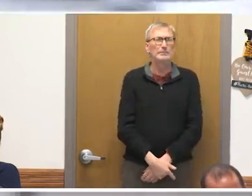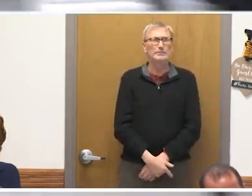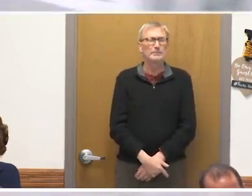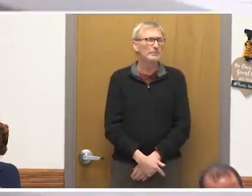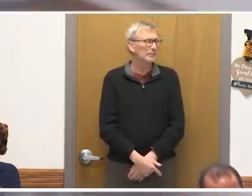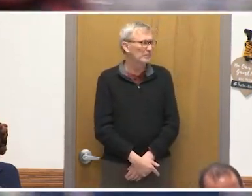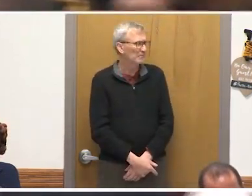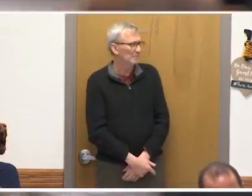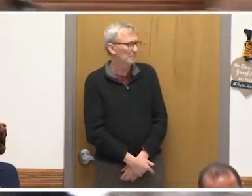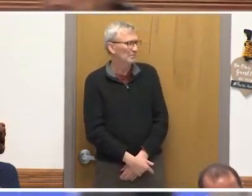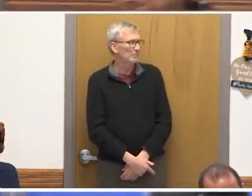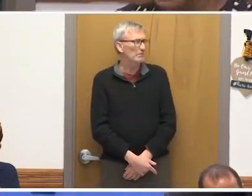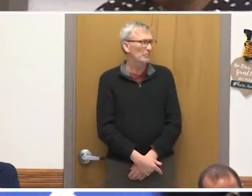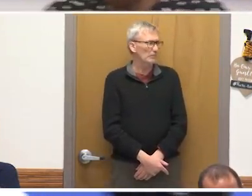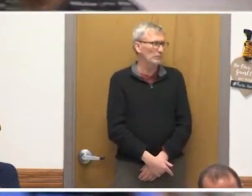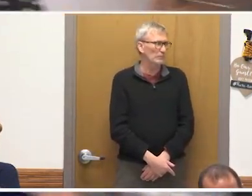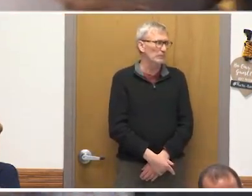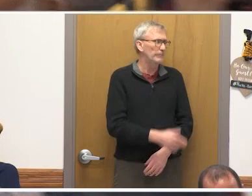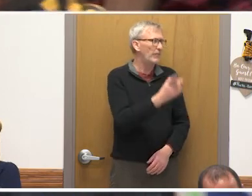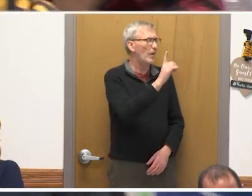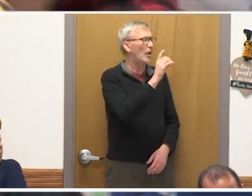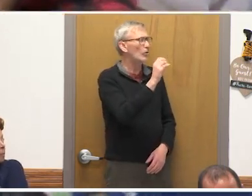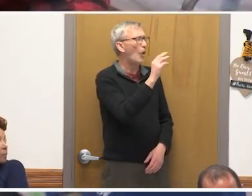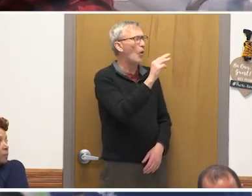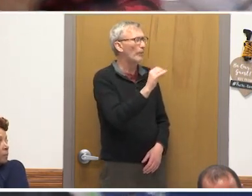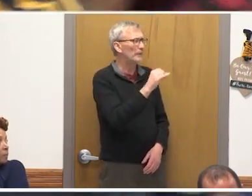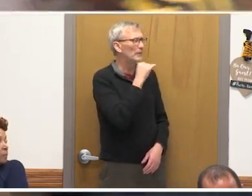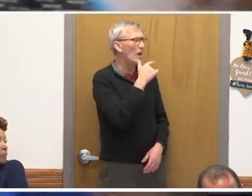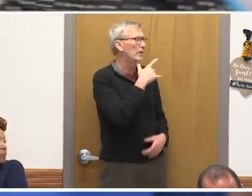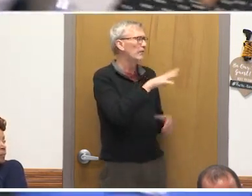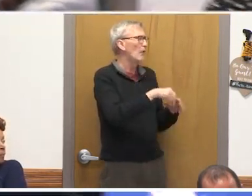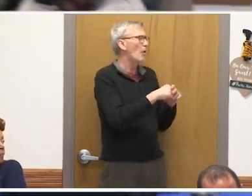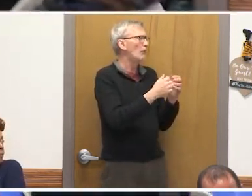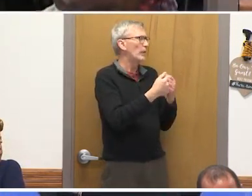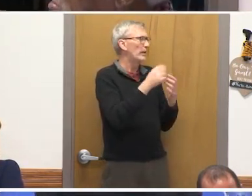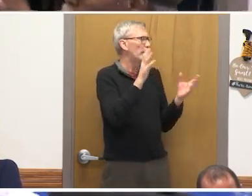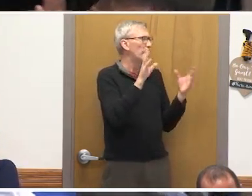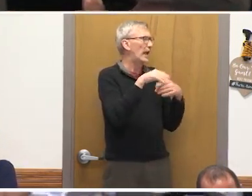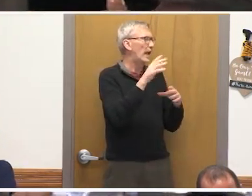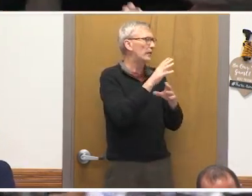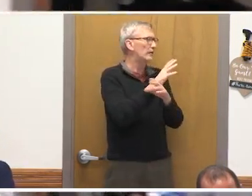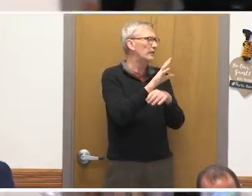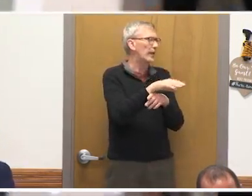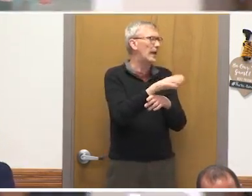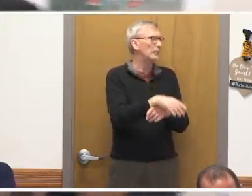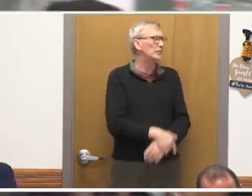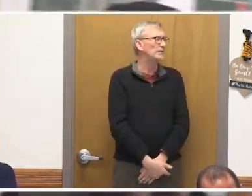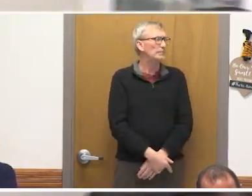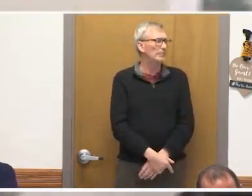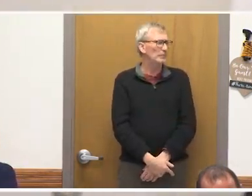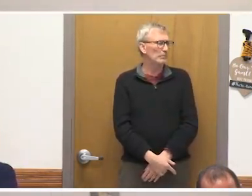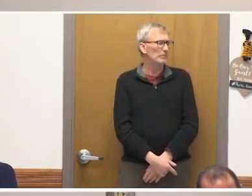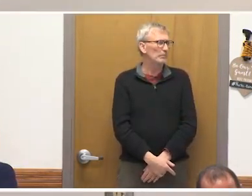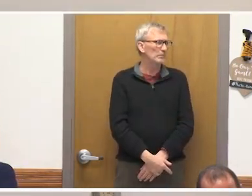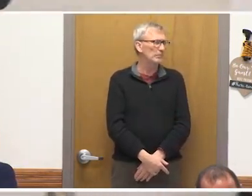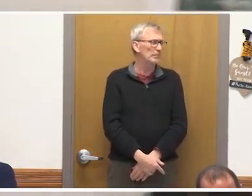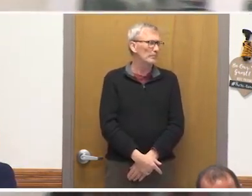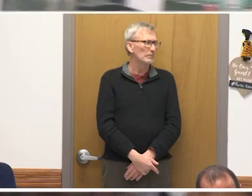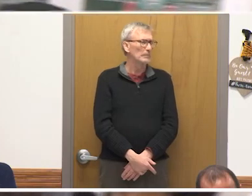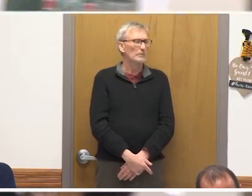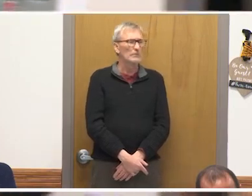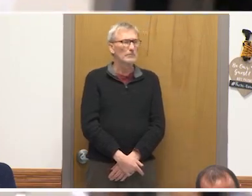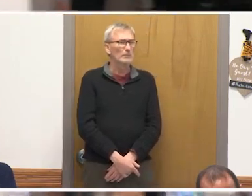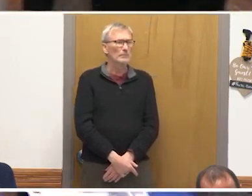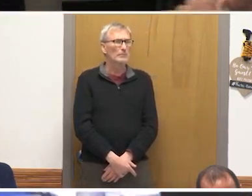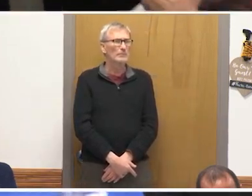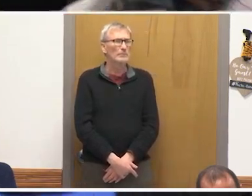I don't want to speak for Domi, but I don't think cameras will be part of this scope, but we can certainly talk about that and share that. We go here, and then